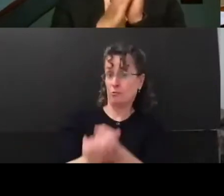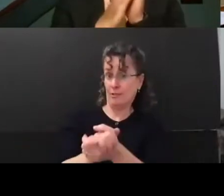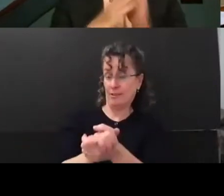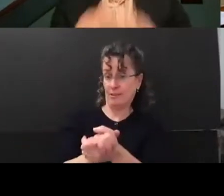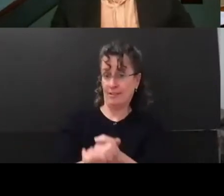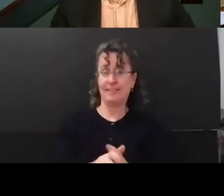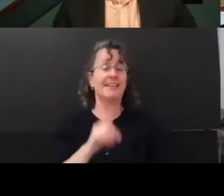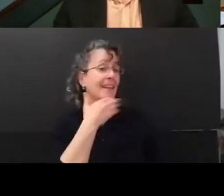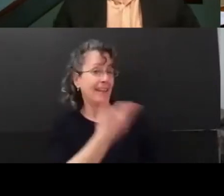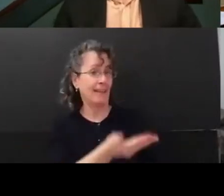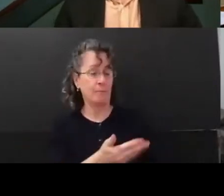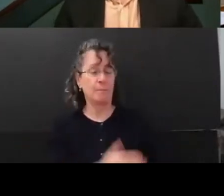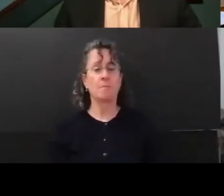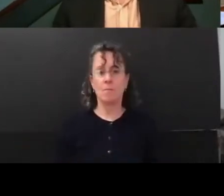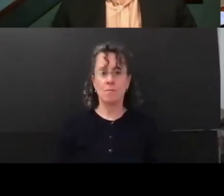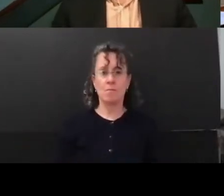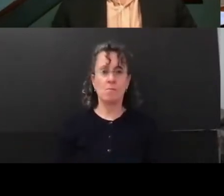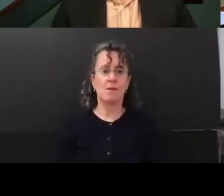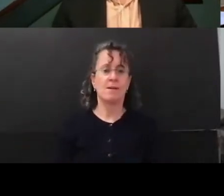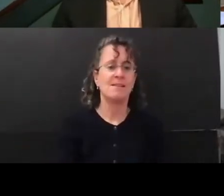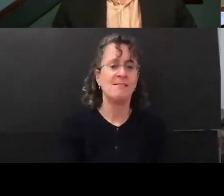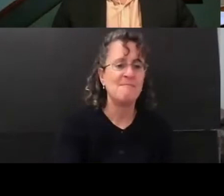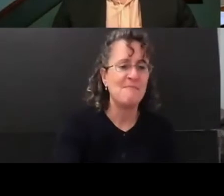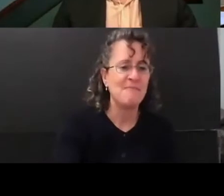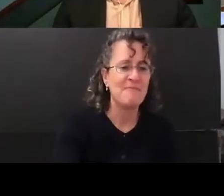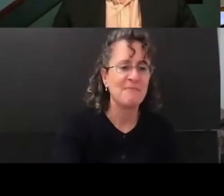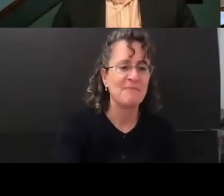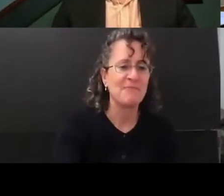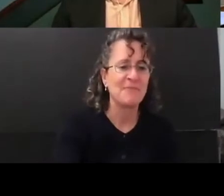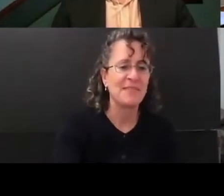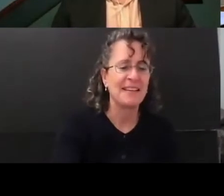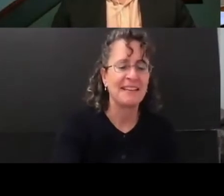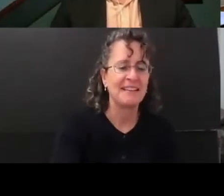welcome. Janet, was that better?